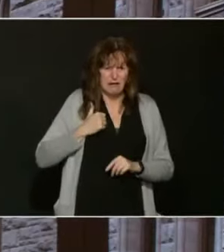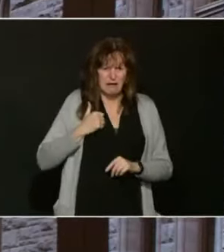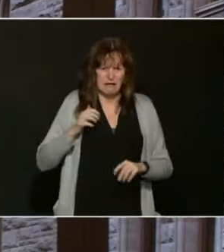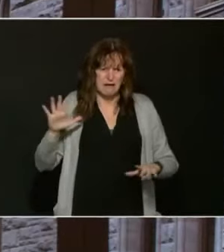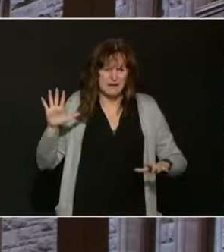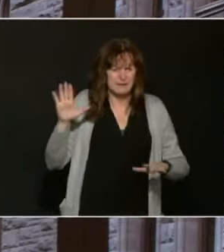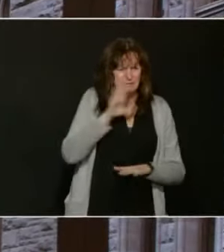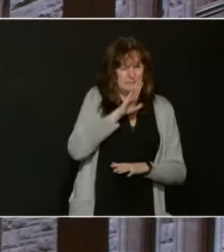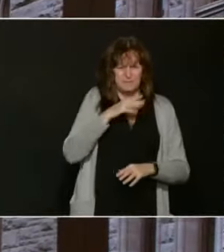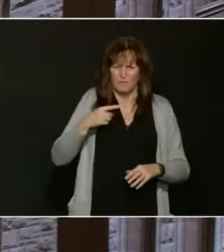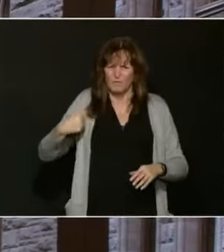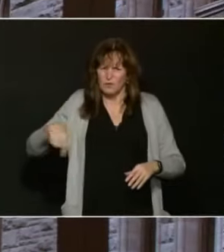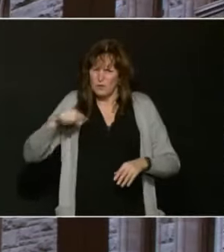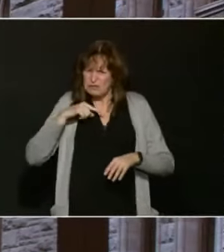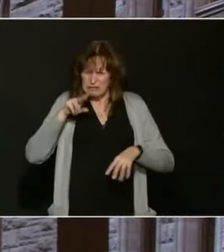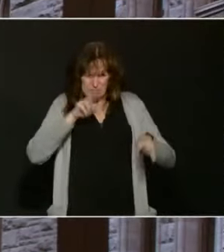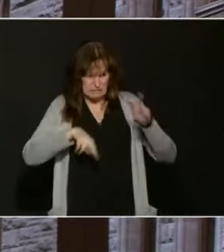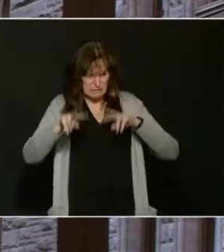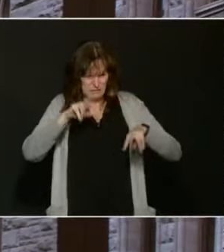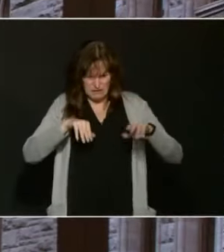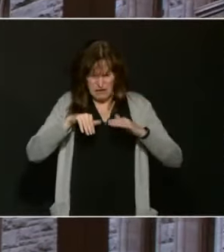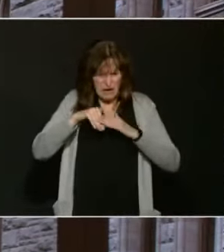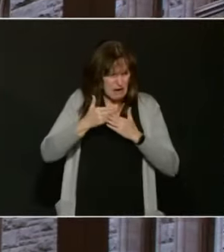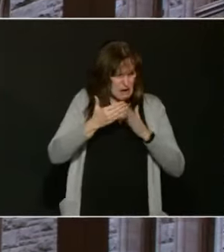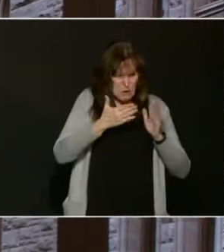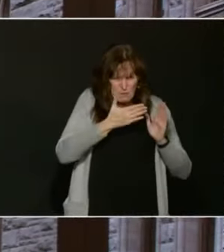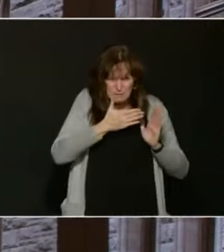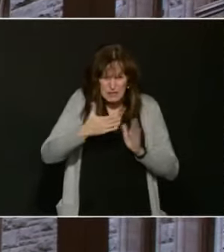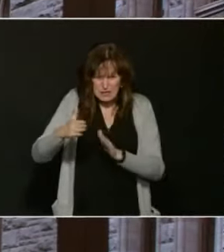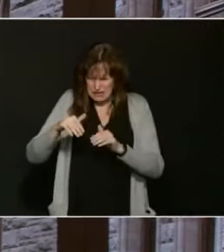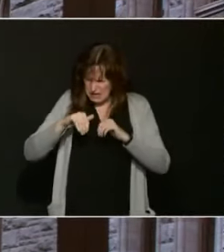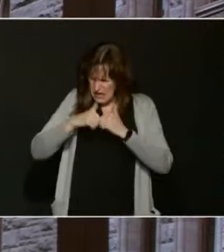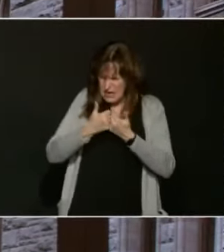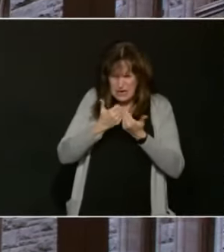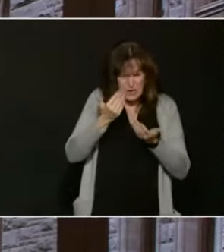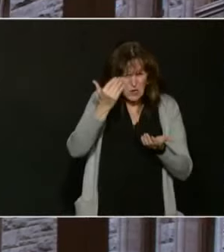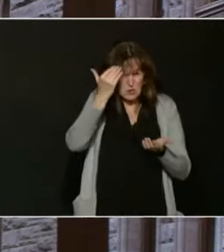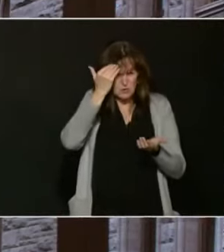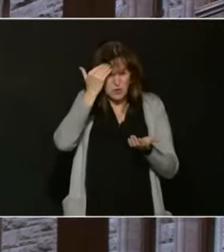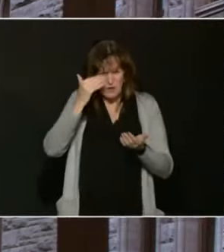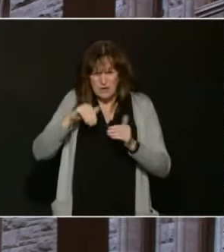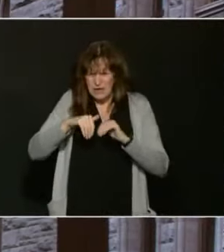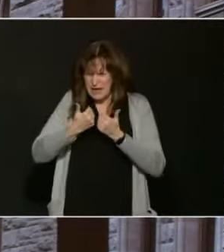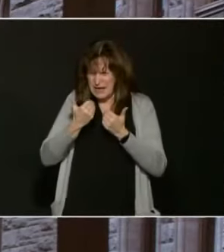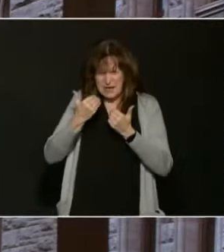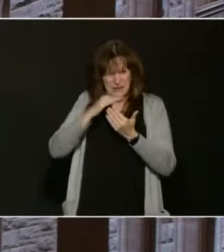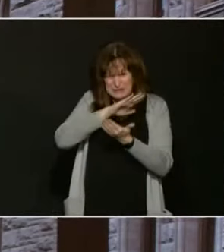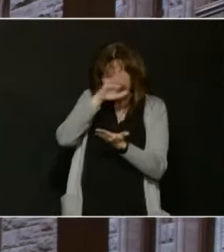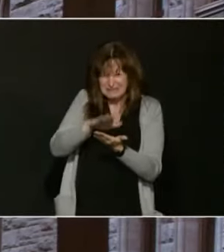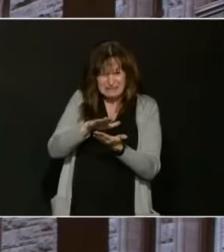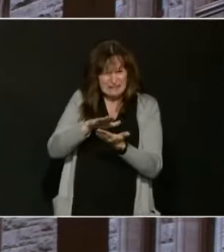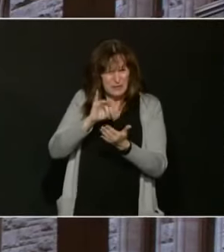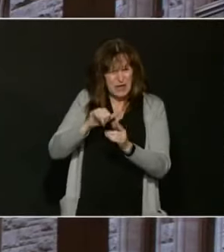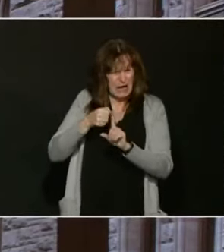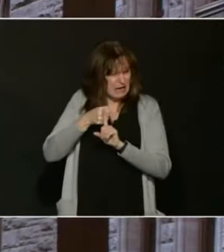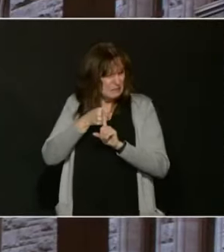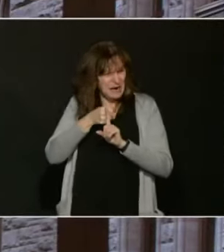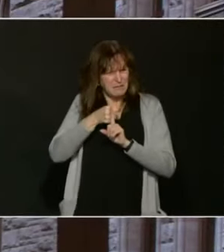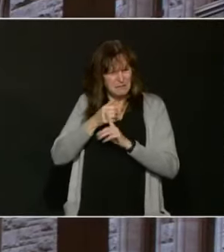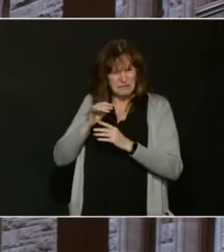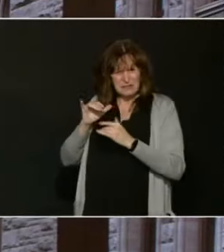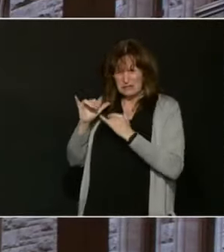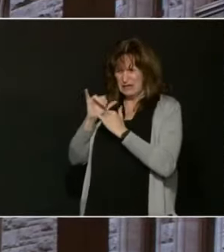to, we've been prepared for this, we know about it, and how are we going to mitigate the impacts? Because we want to say is that how do we keep down the